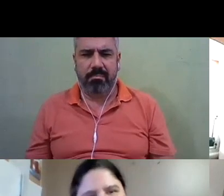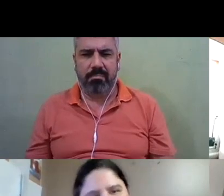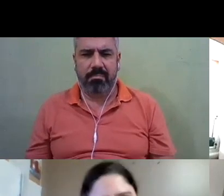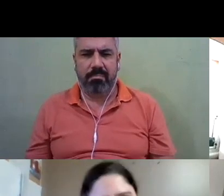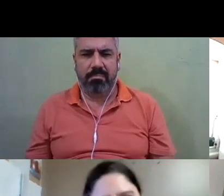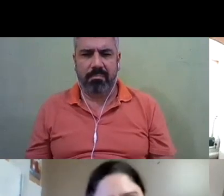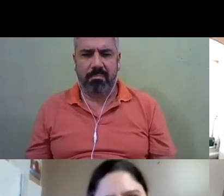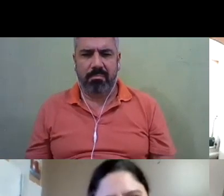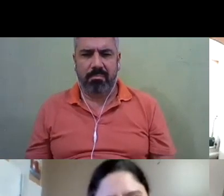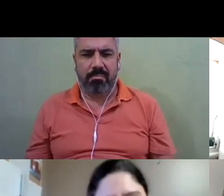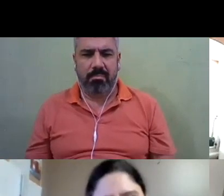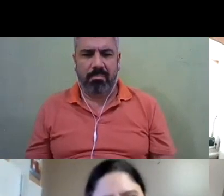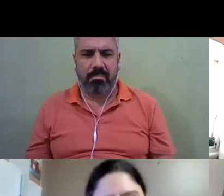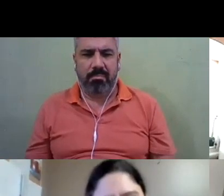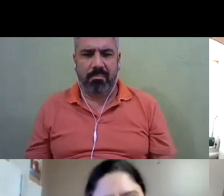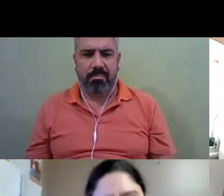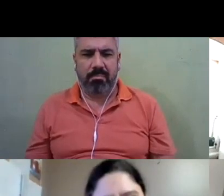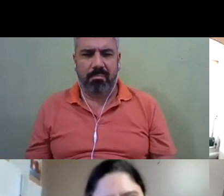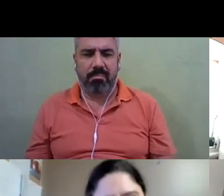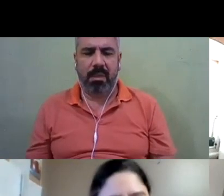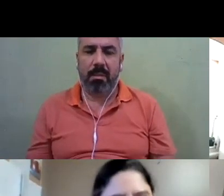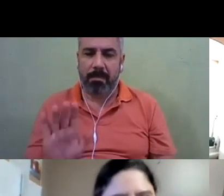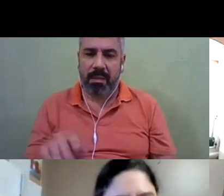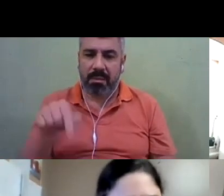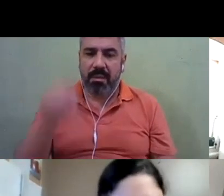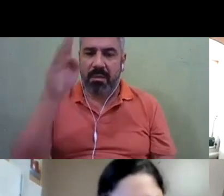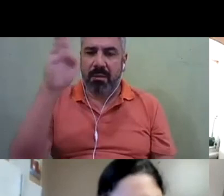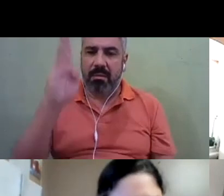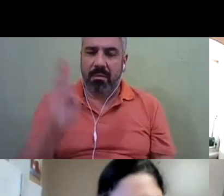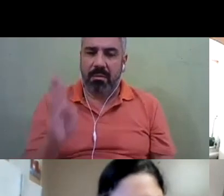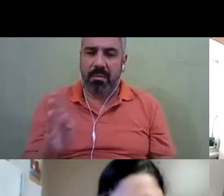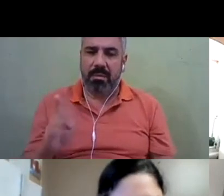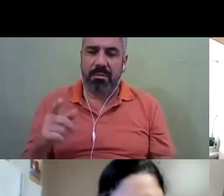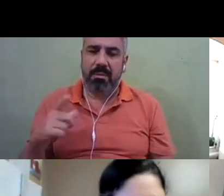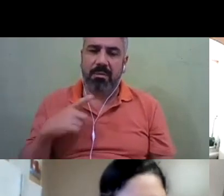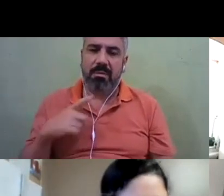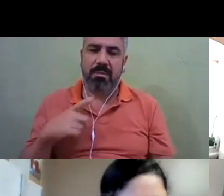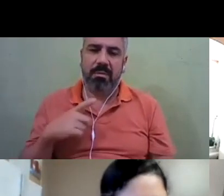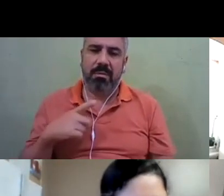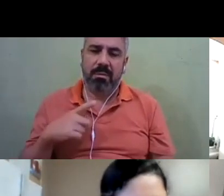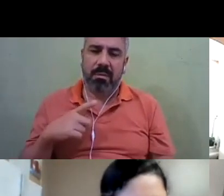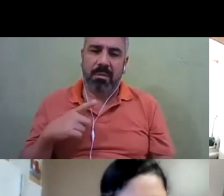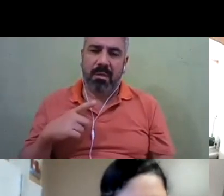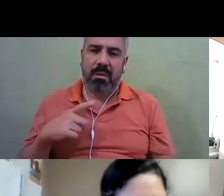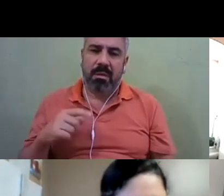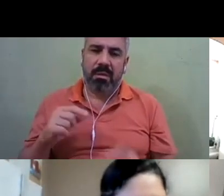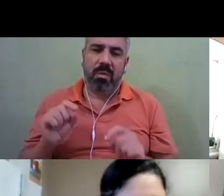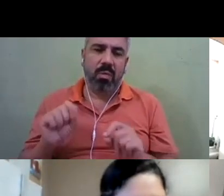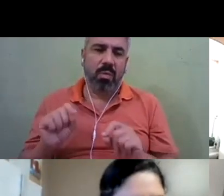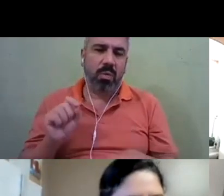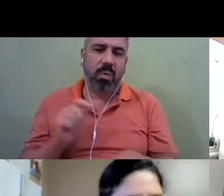directions. And Brazil is perhaps exceptional in the size and the strength of your